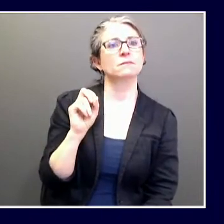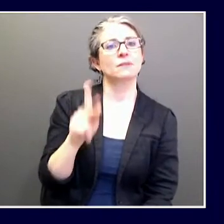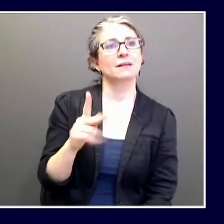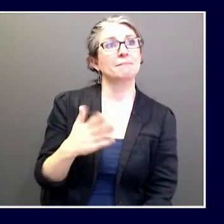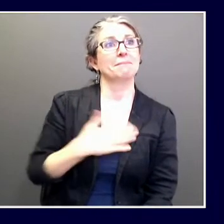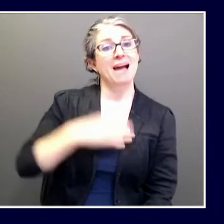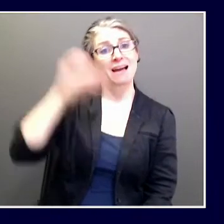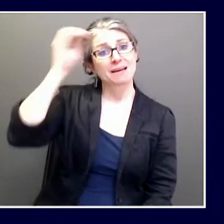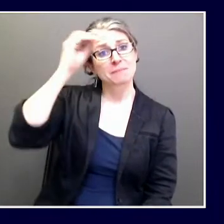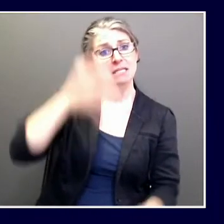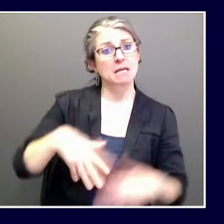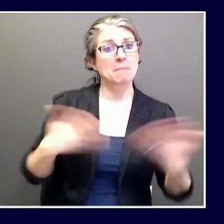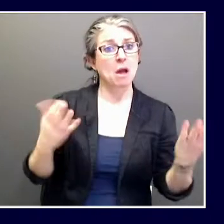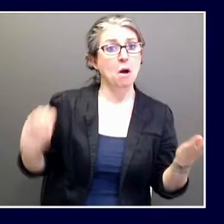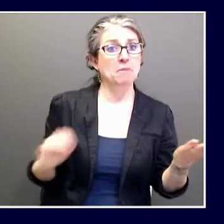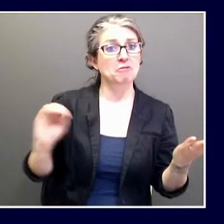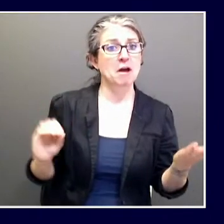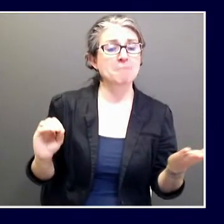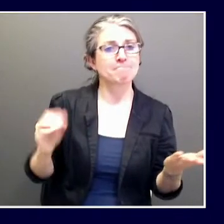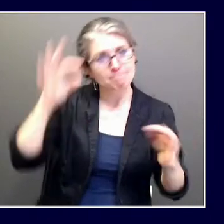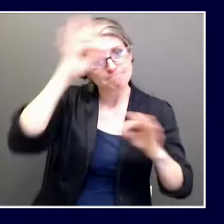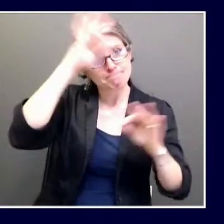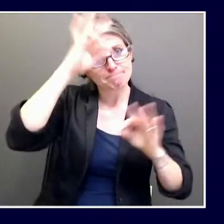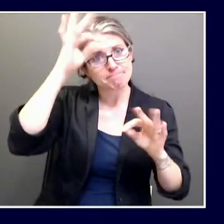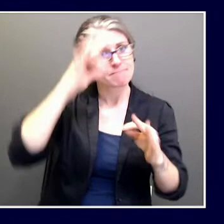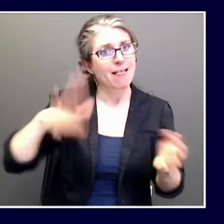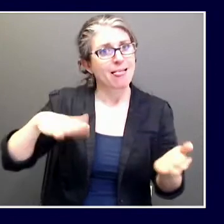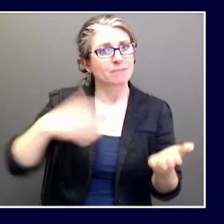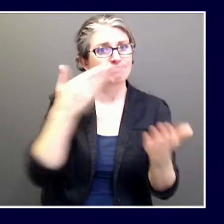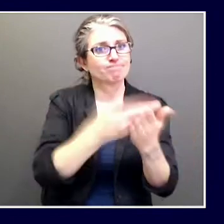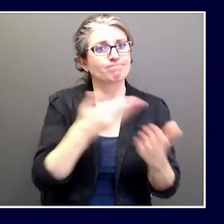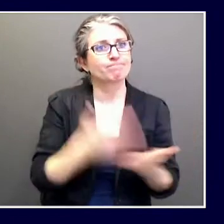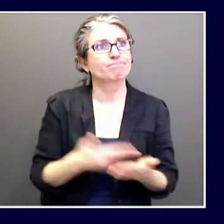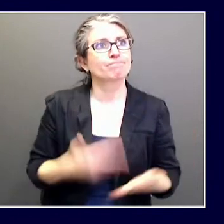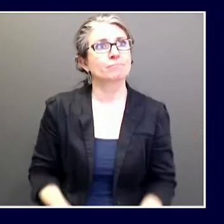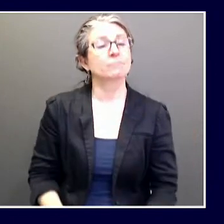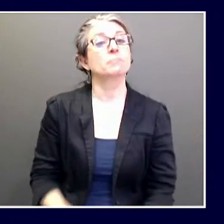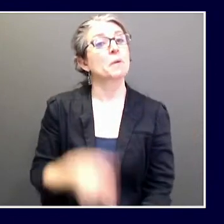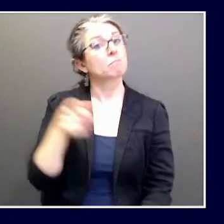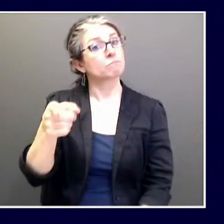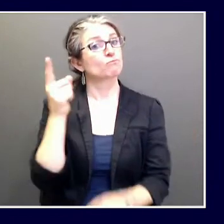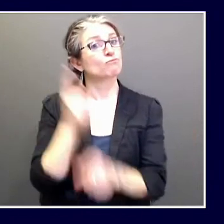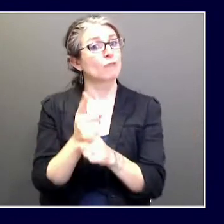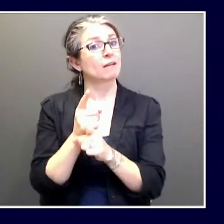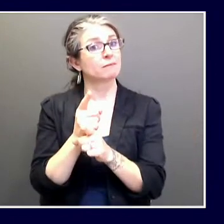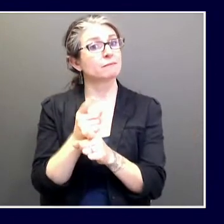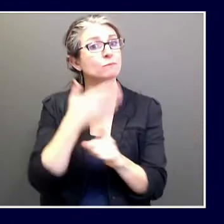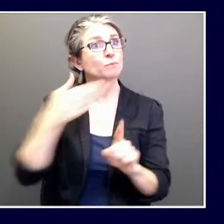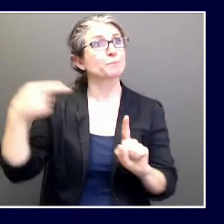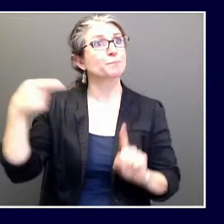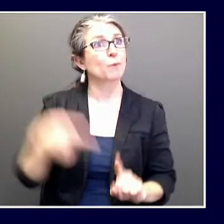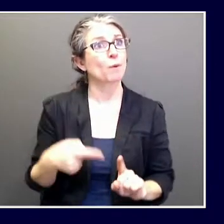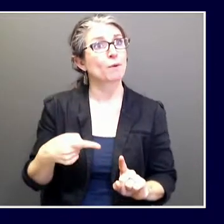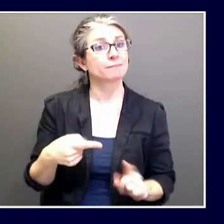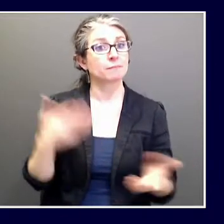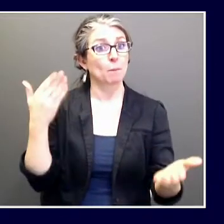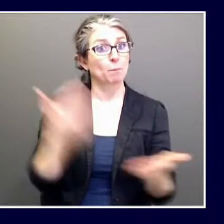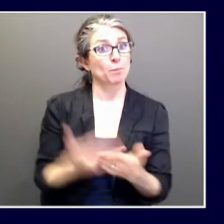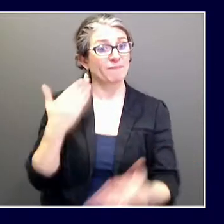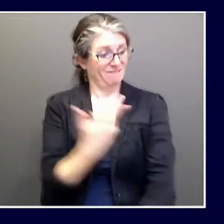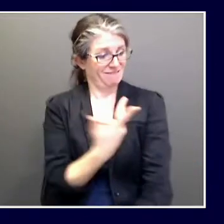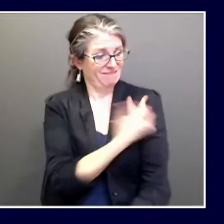tell on that severity axis. But, you make the right point. Further proof that vaccines, boosters in